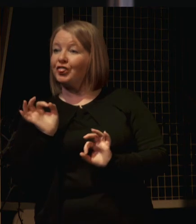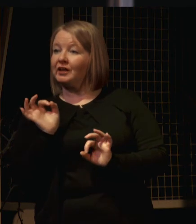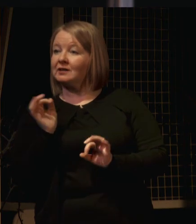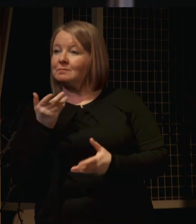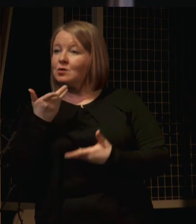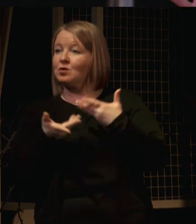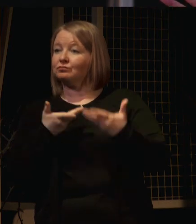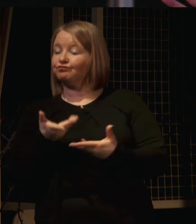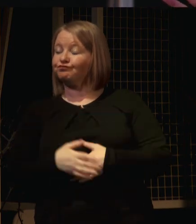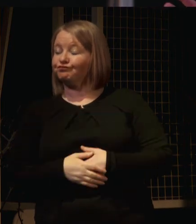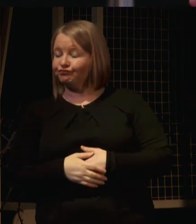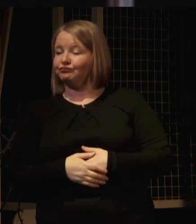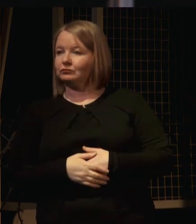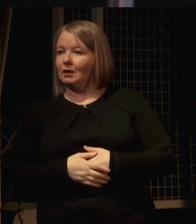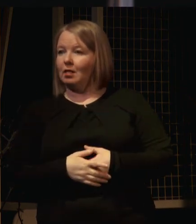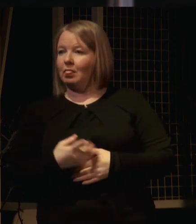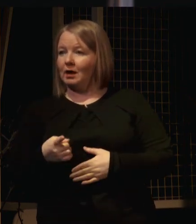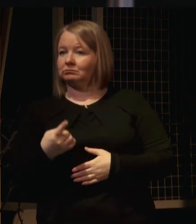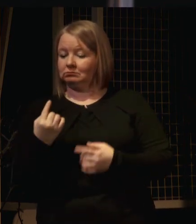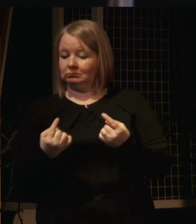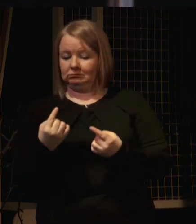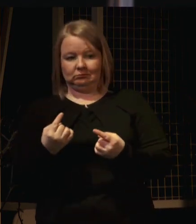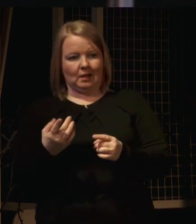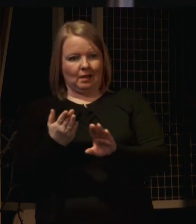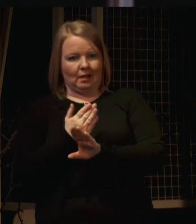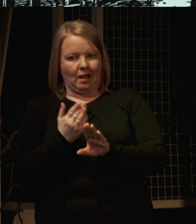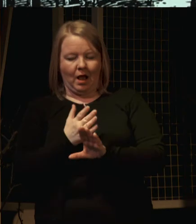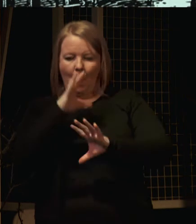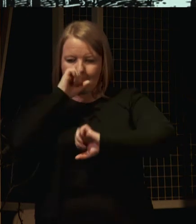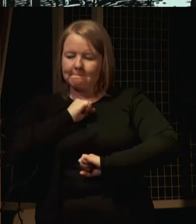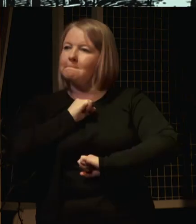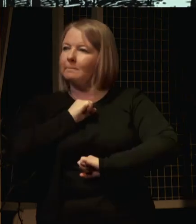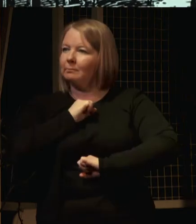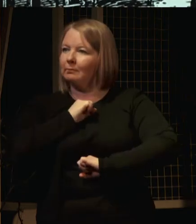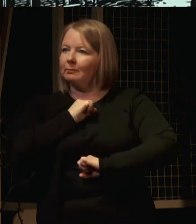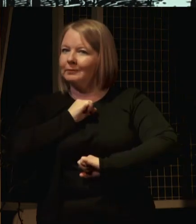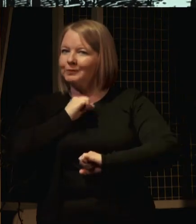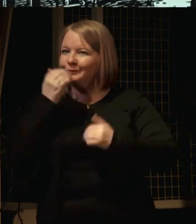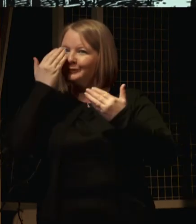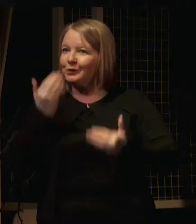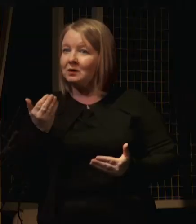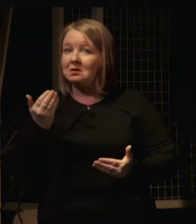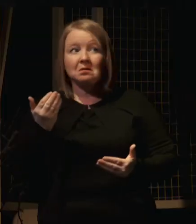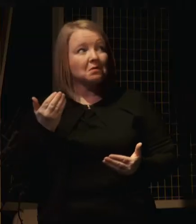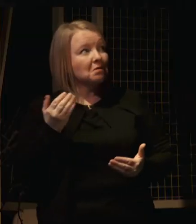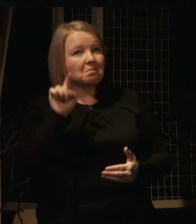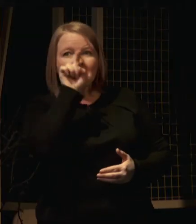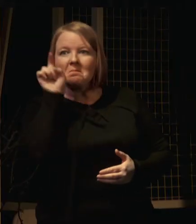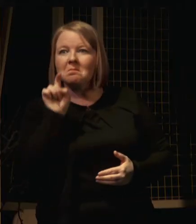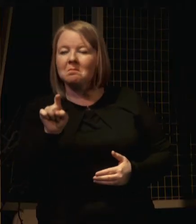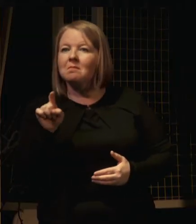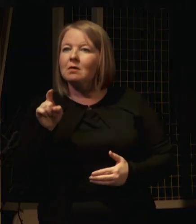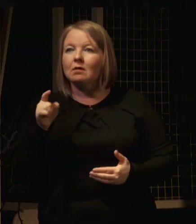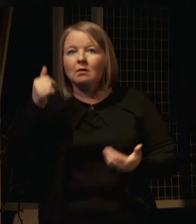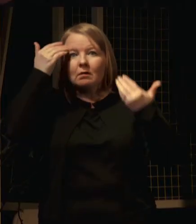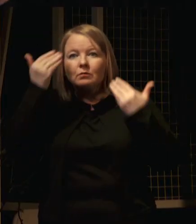And with that, he was duly executed, taking the secret to his grave. I mean, that's something that we might never be able to figure out. Nobody's ever